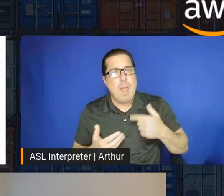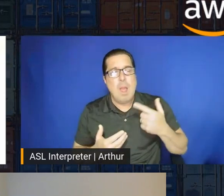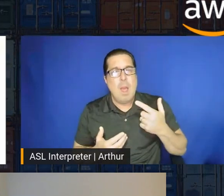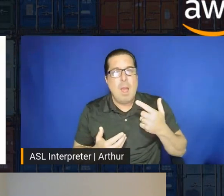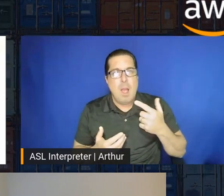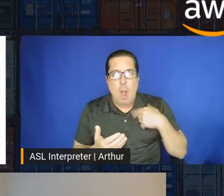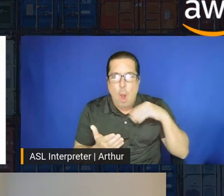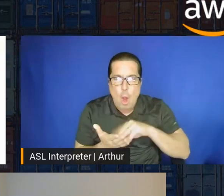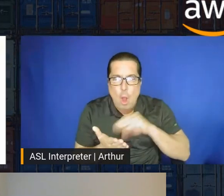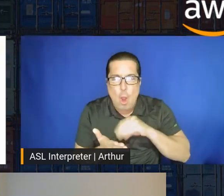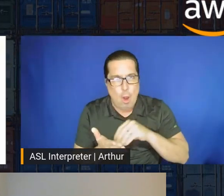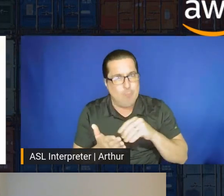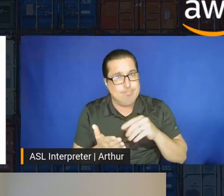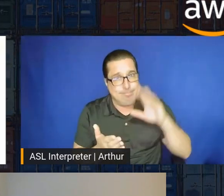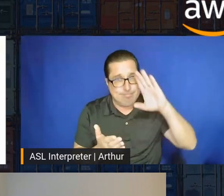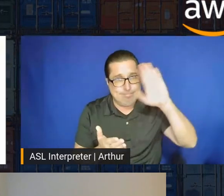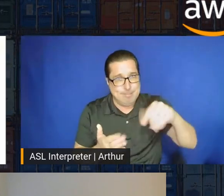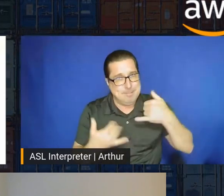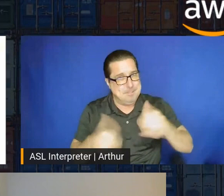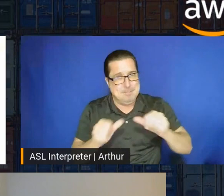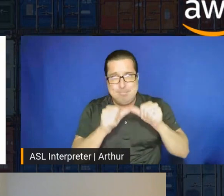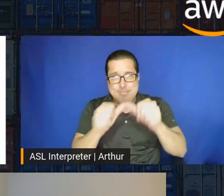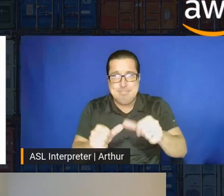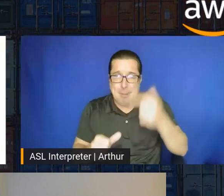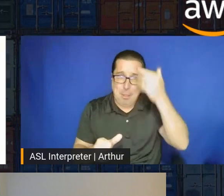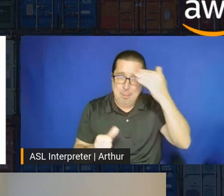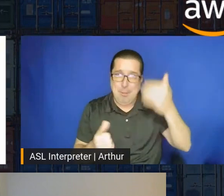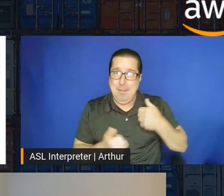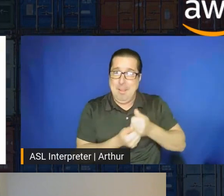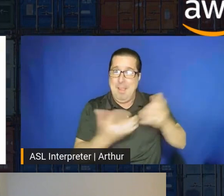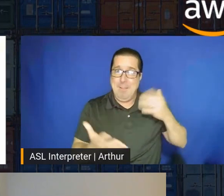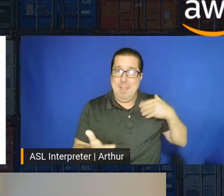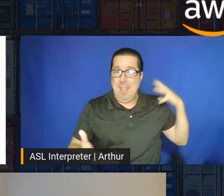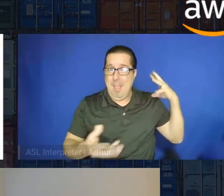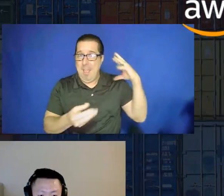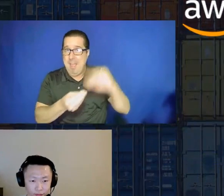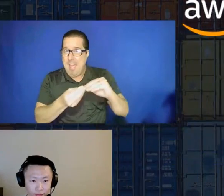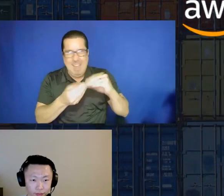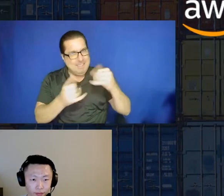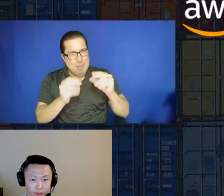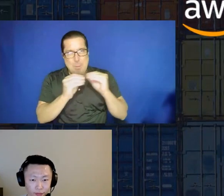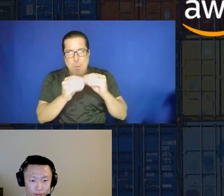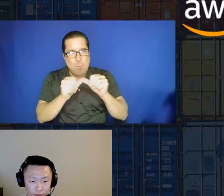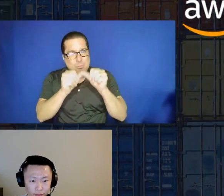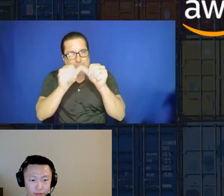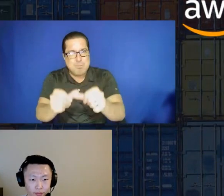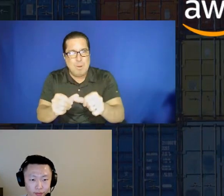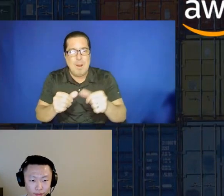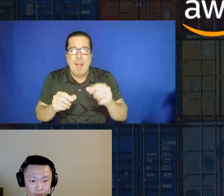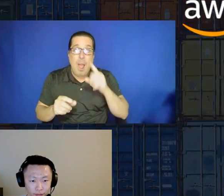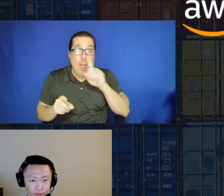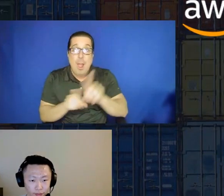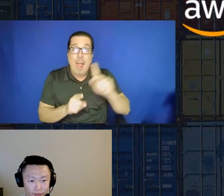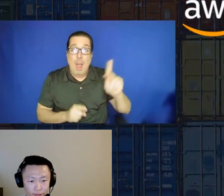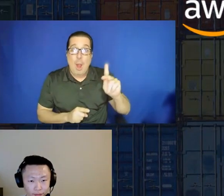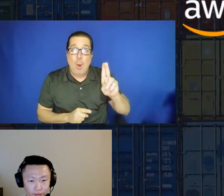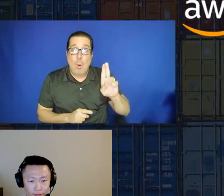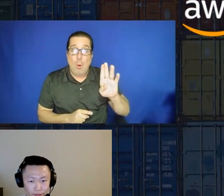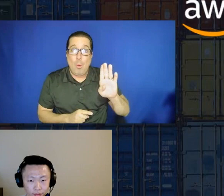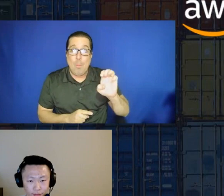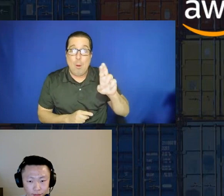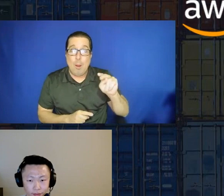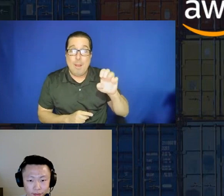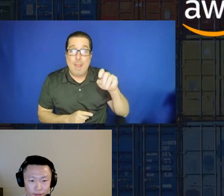keep learning constantly. And for me, Kubernetes is like being like a kid in a candy store. There's just so much happening in